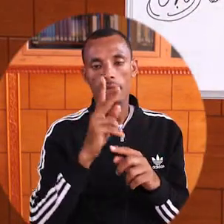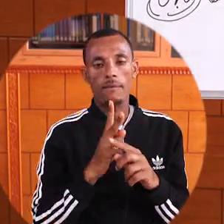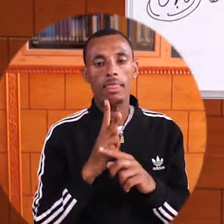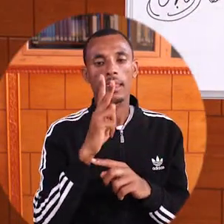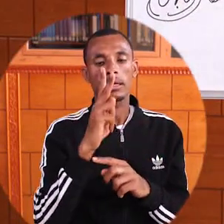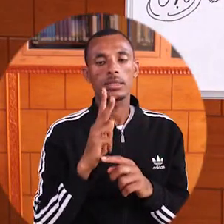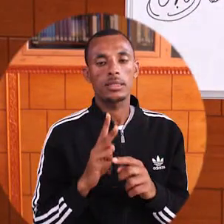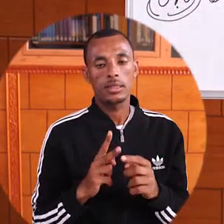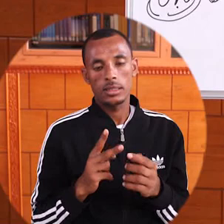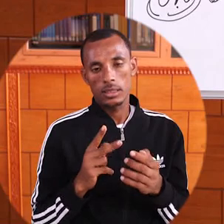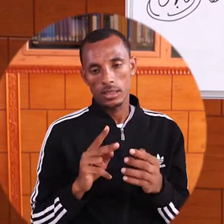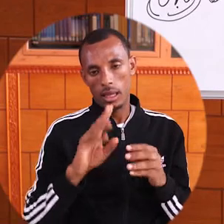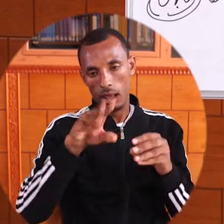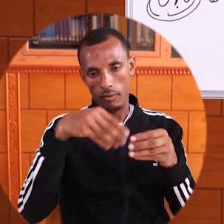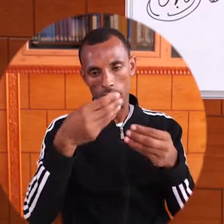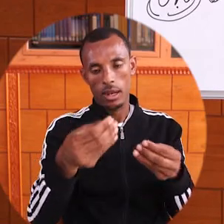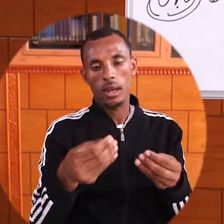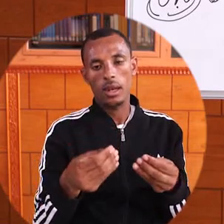So